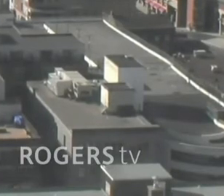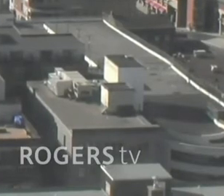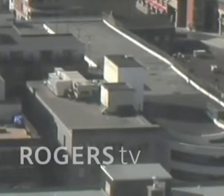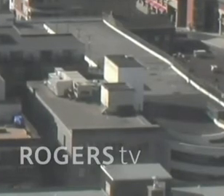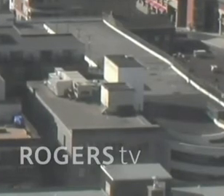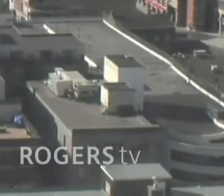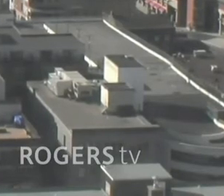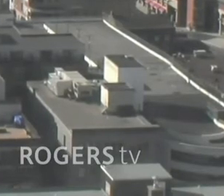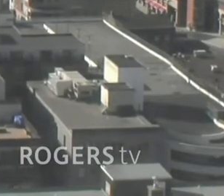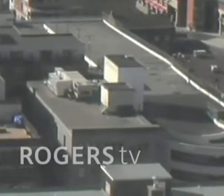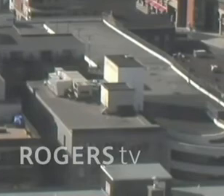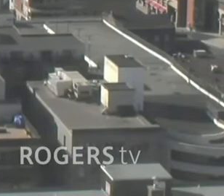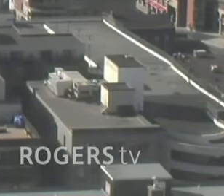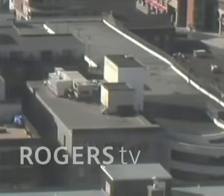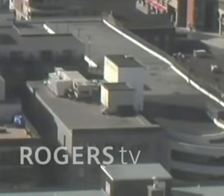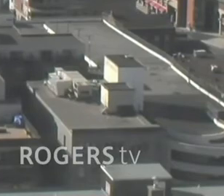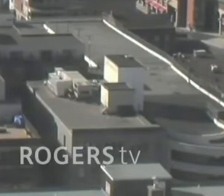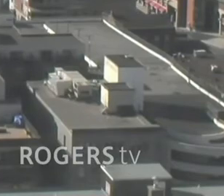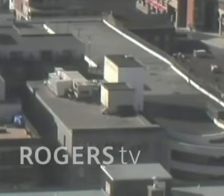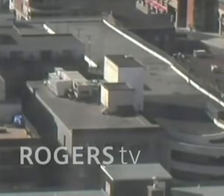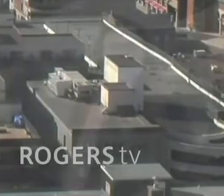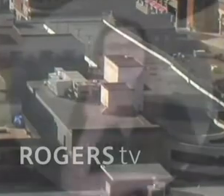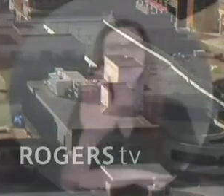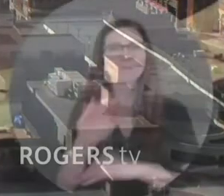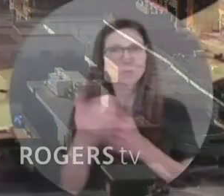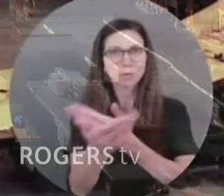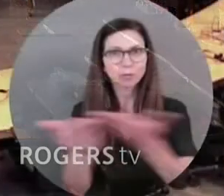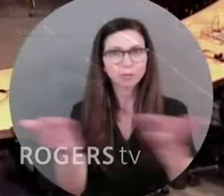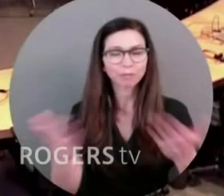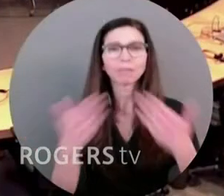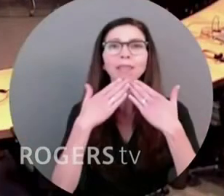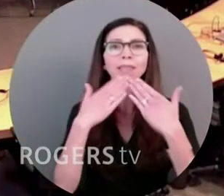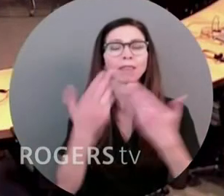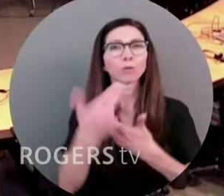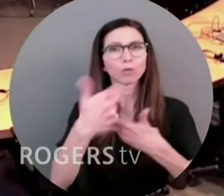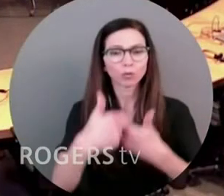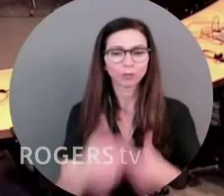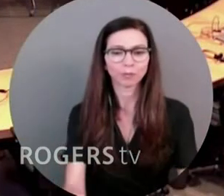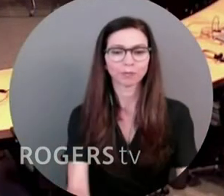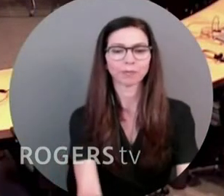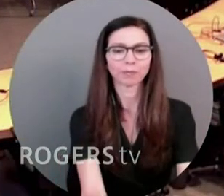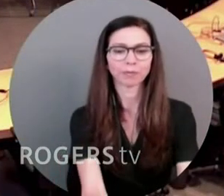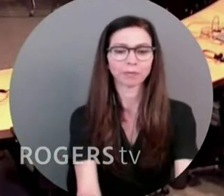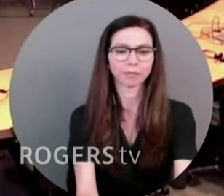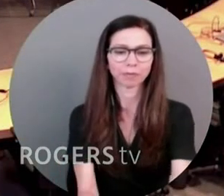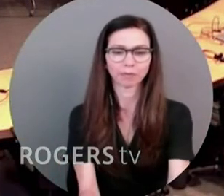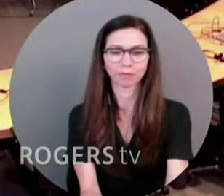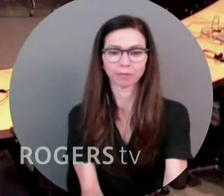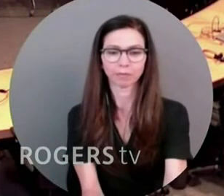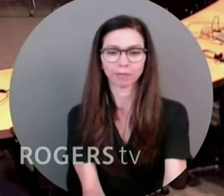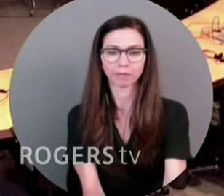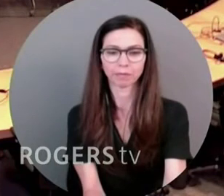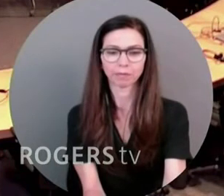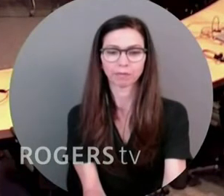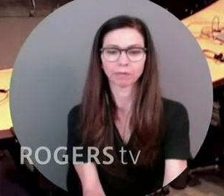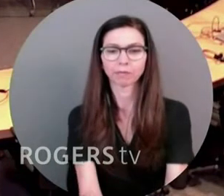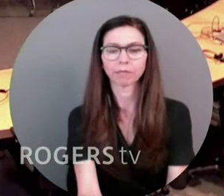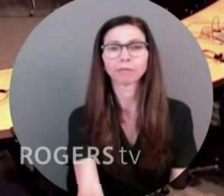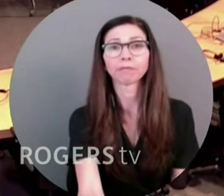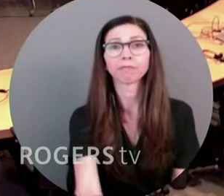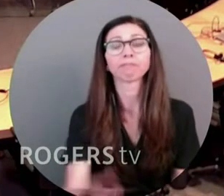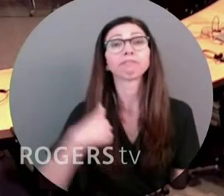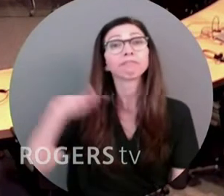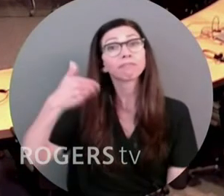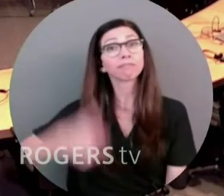afternoon, everyone. Bonjour à tous. Thank you for joining us. Merci d'être parmi nous aujourd'hui. My name is Kina Leclerc and I will be